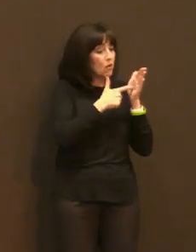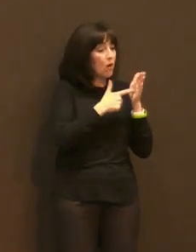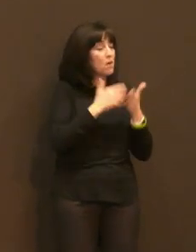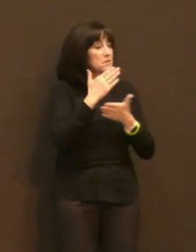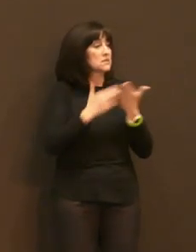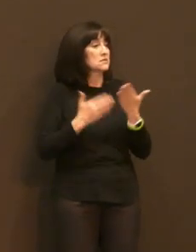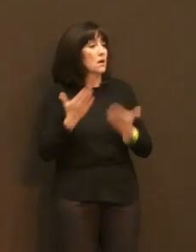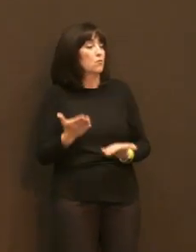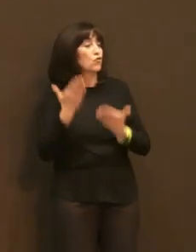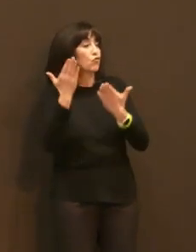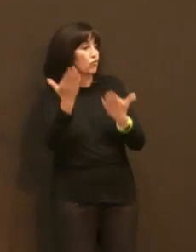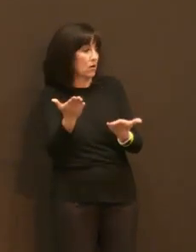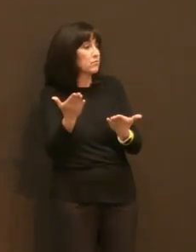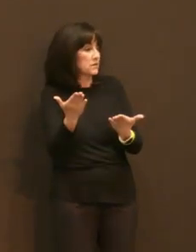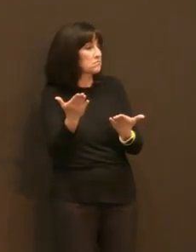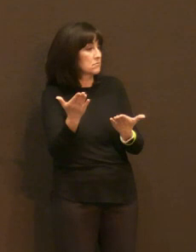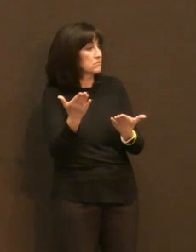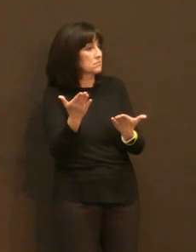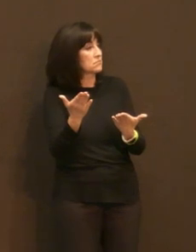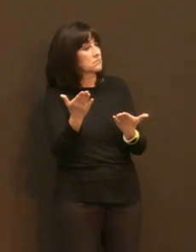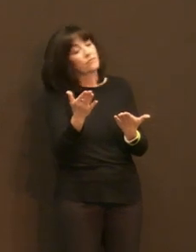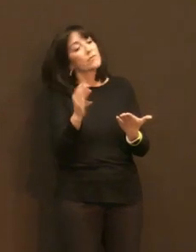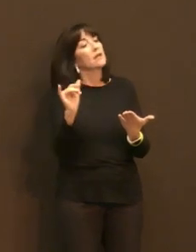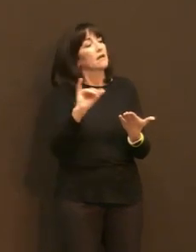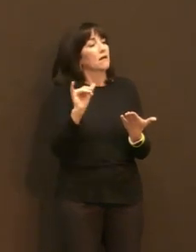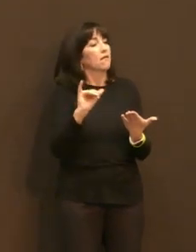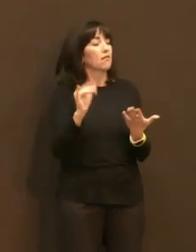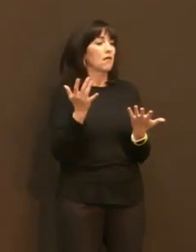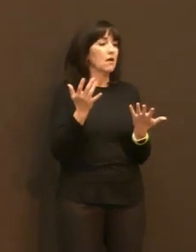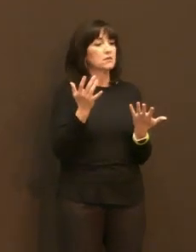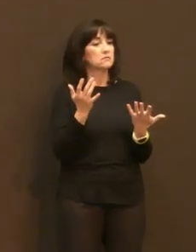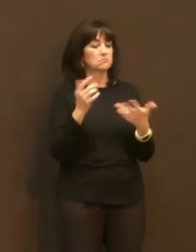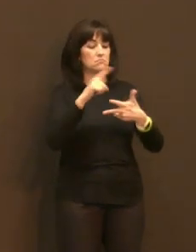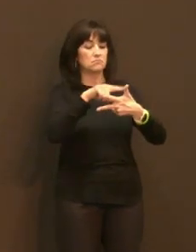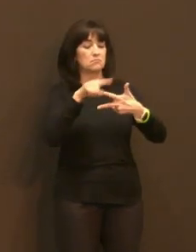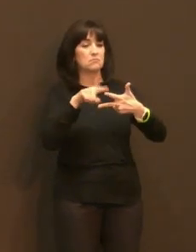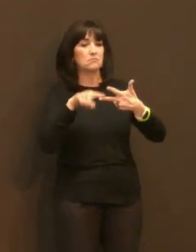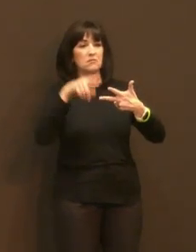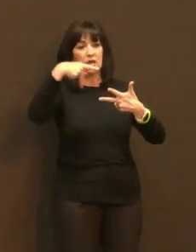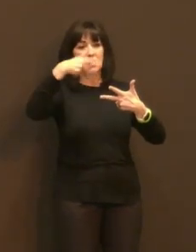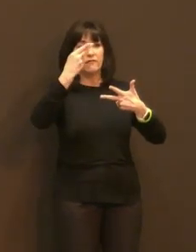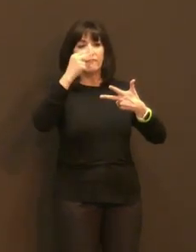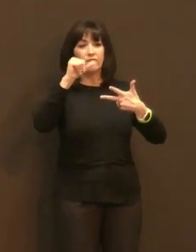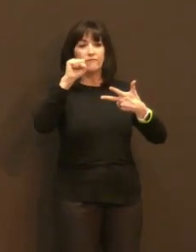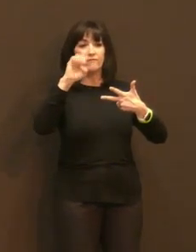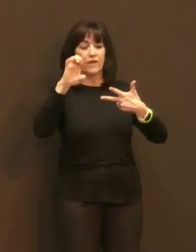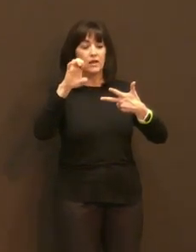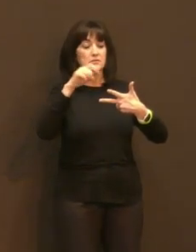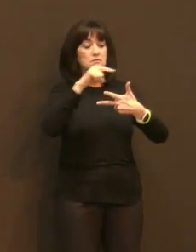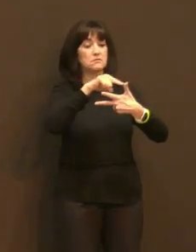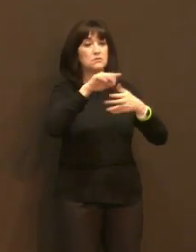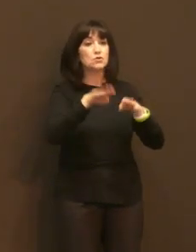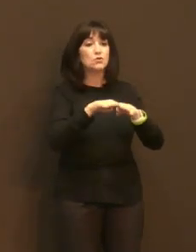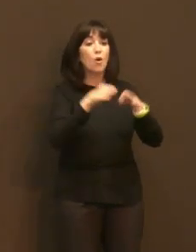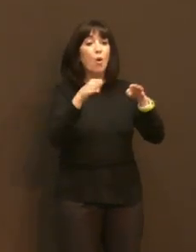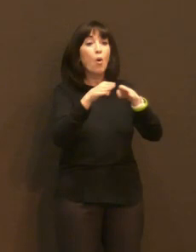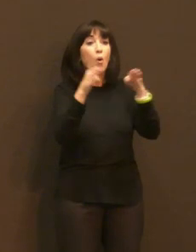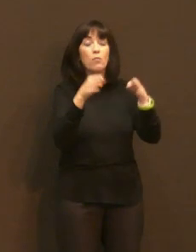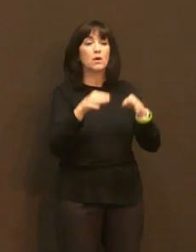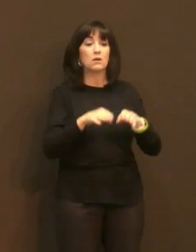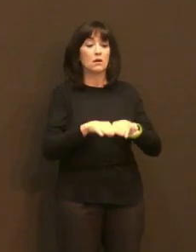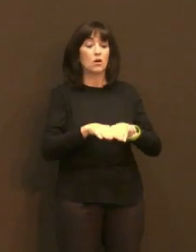good guidance, just as a framework in terms of phasing, 3 phases. In order to get into phase 1, you have to meet